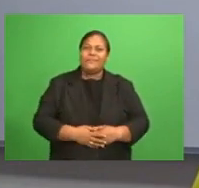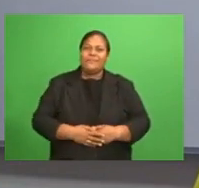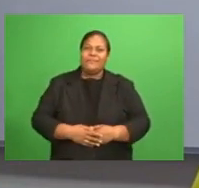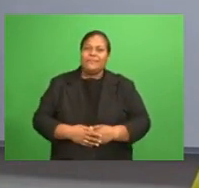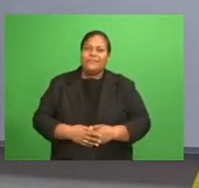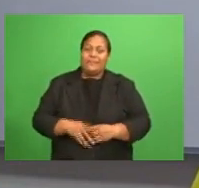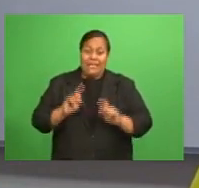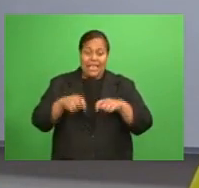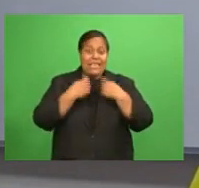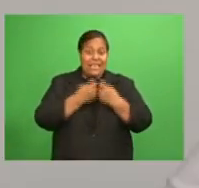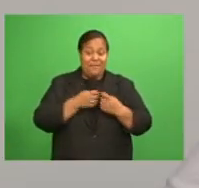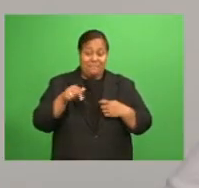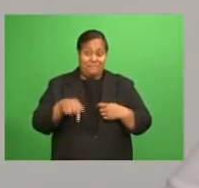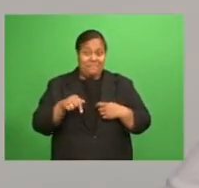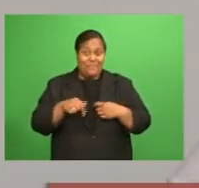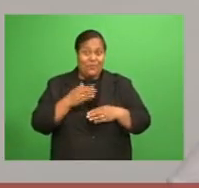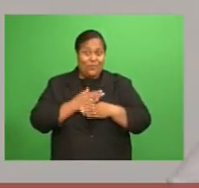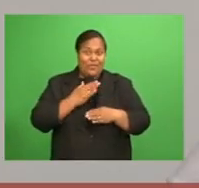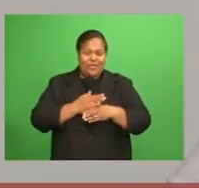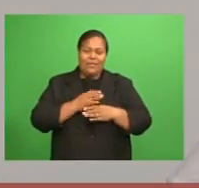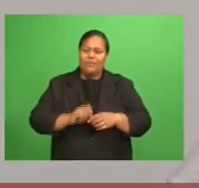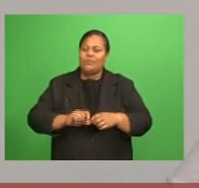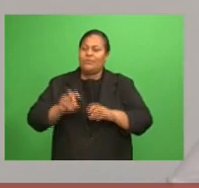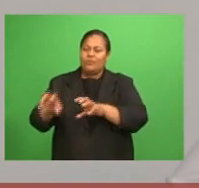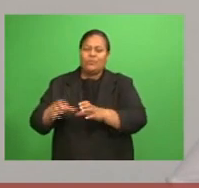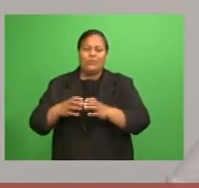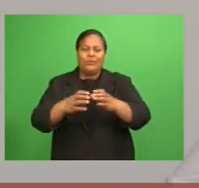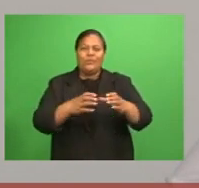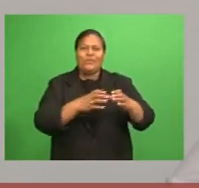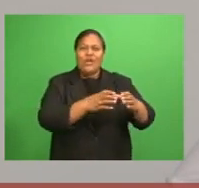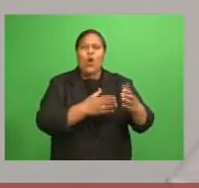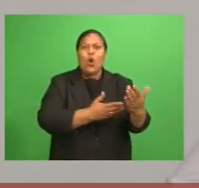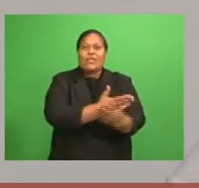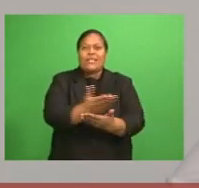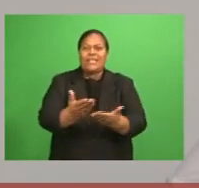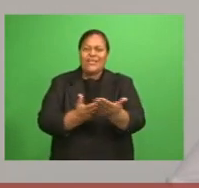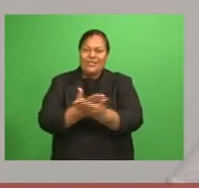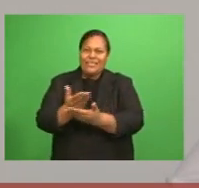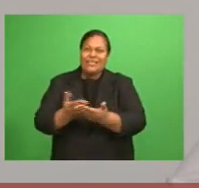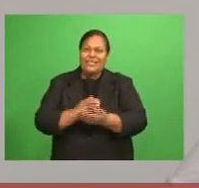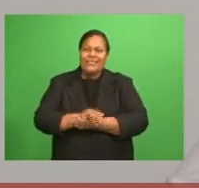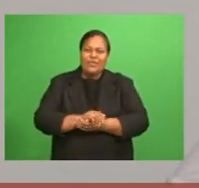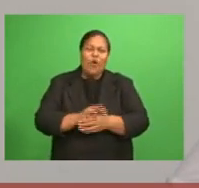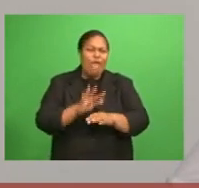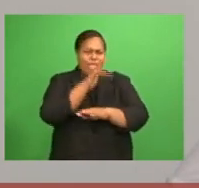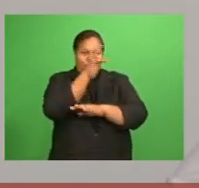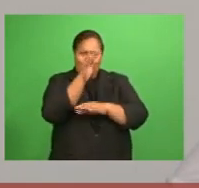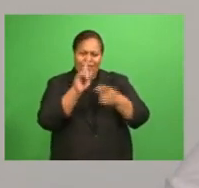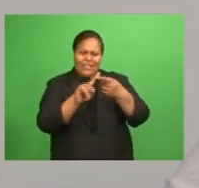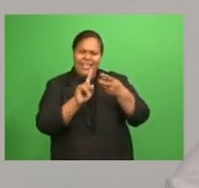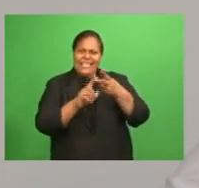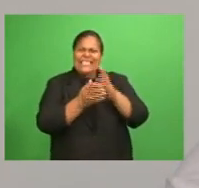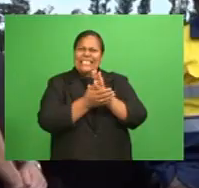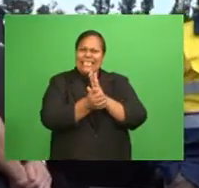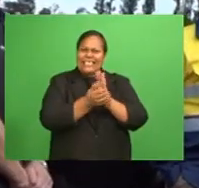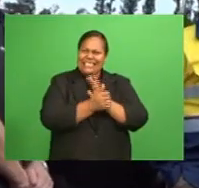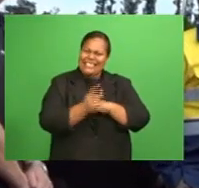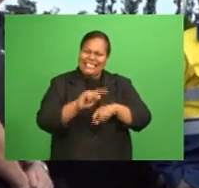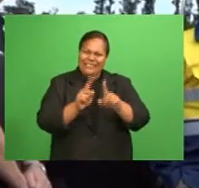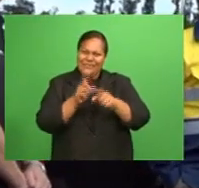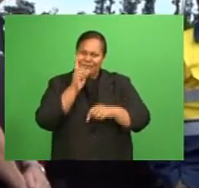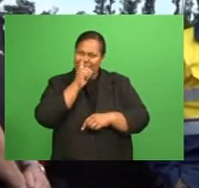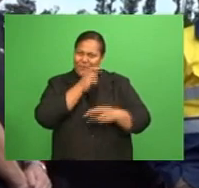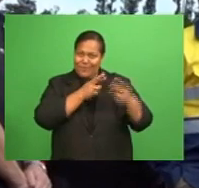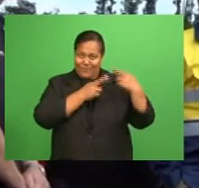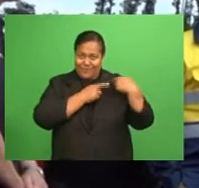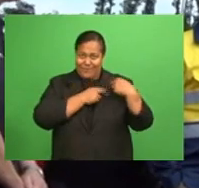goes out for consultations. Certain people who will work with land-based forestry, so different people do it differently. I mean, some could